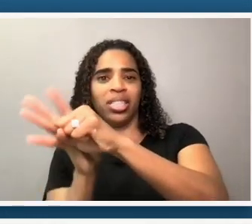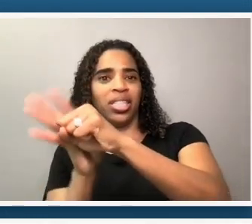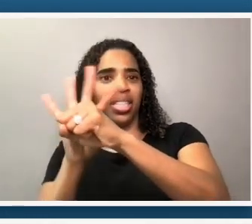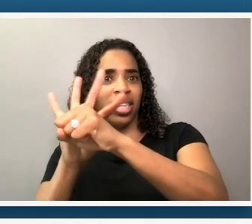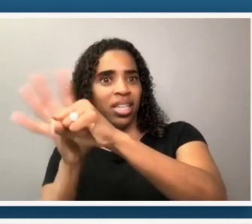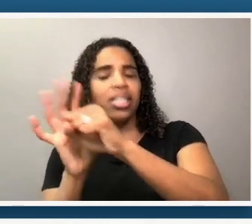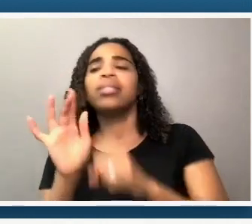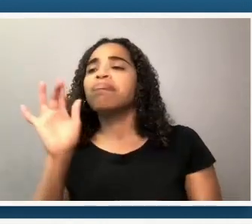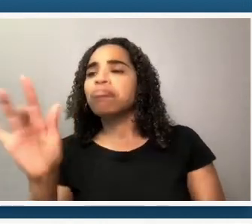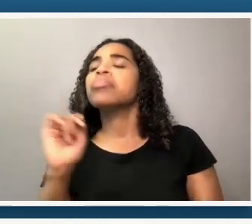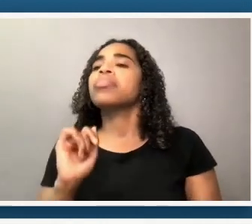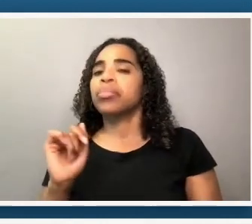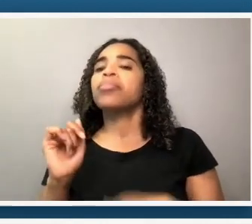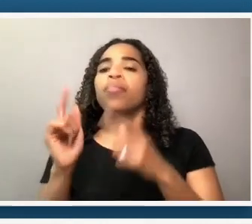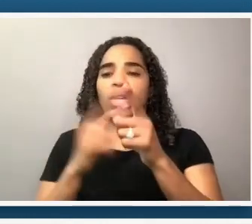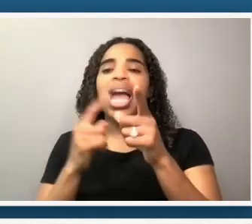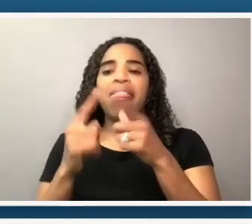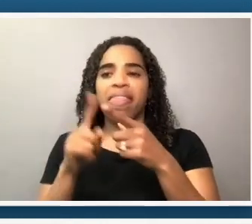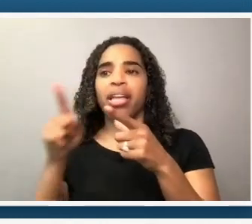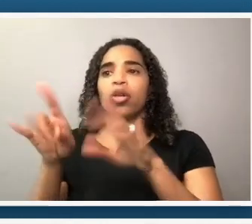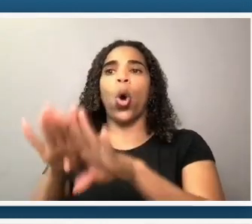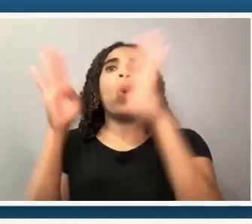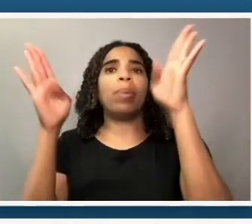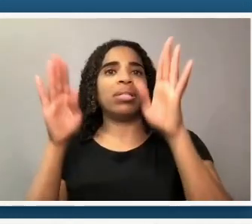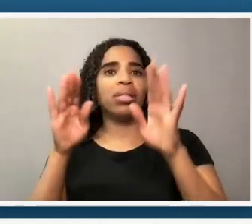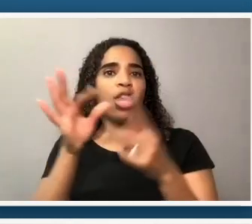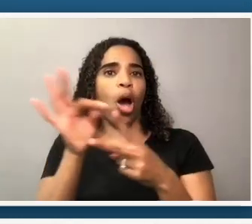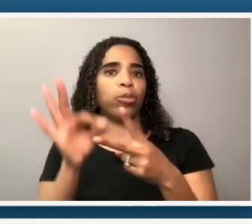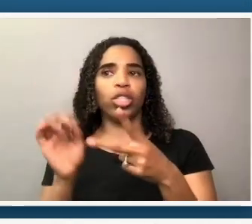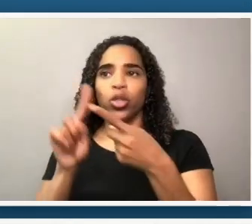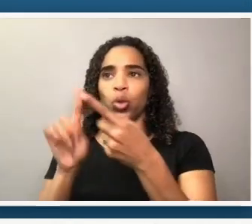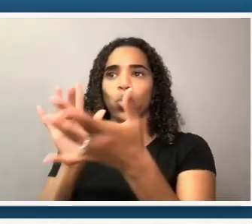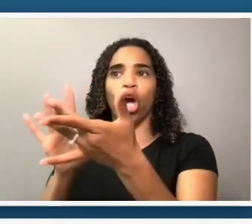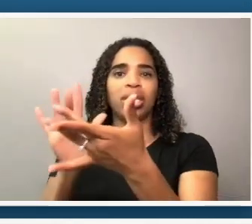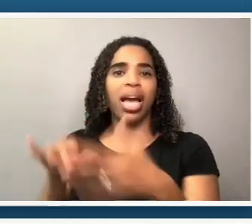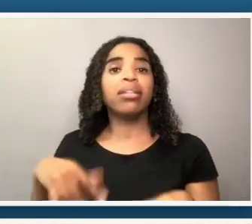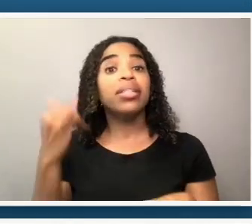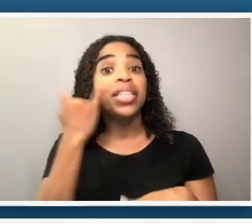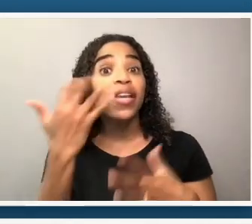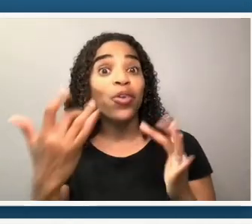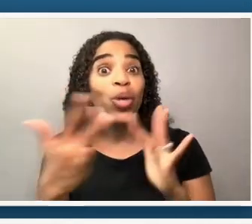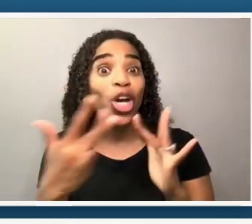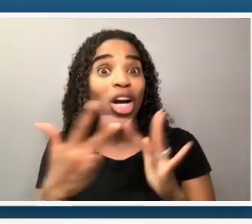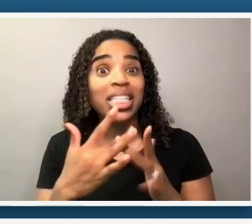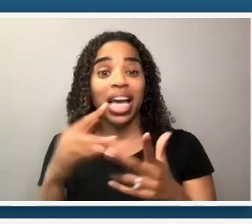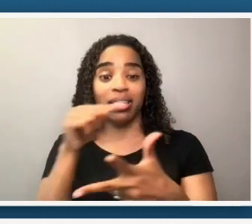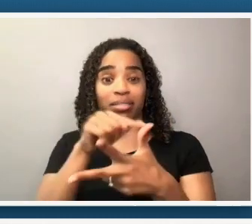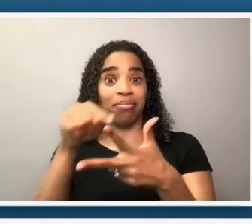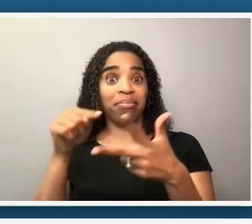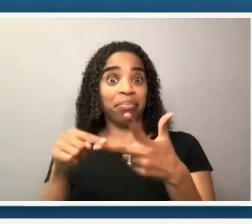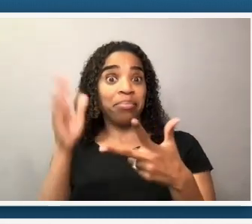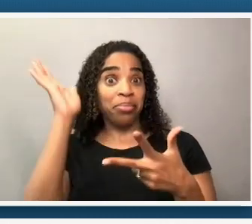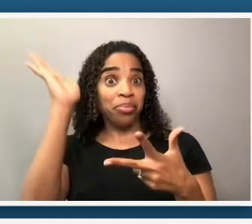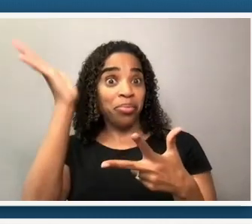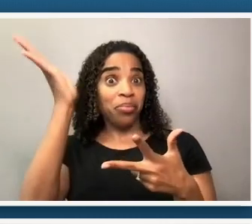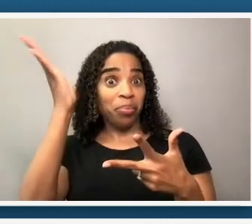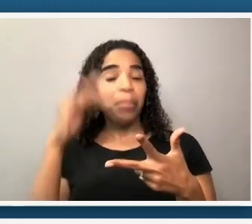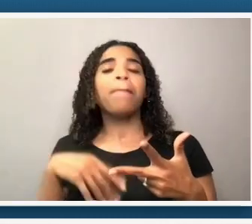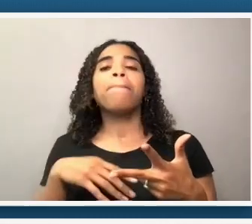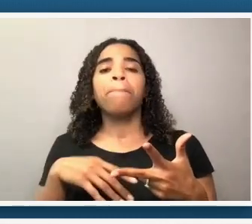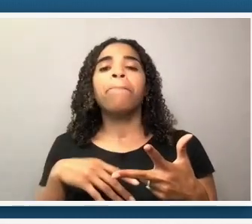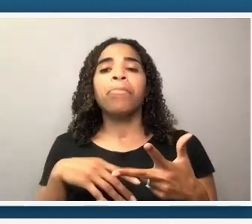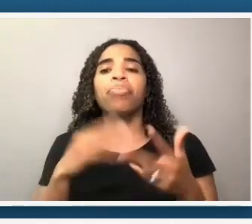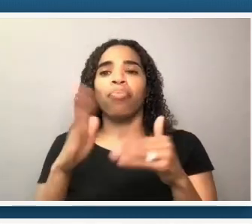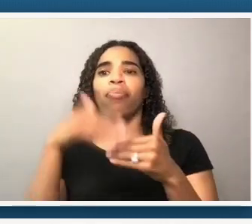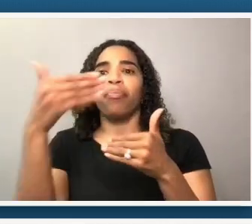It'll open up an option to contact us. And if you'd like to get in touch with our guest presenters, on the next slide, you're going to see